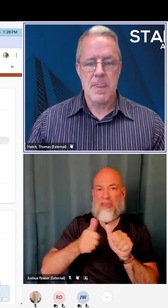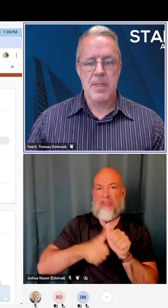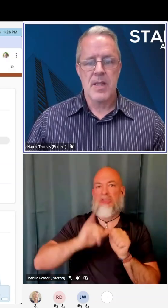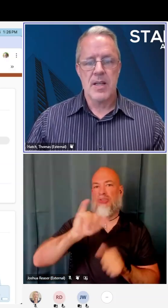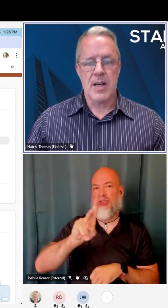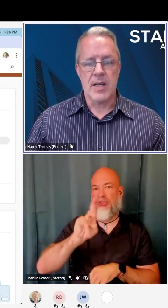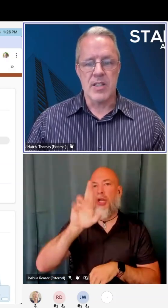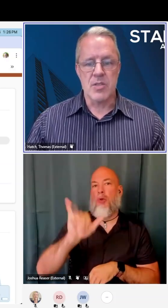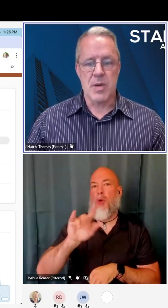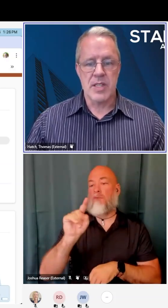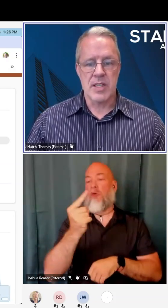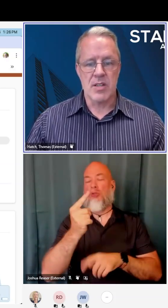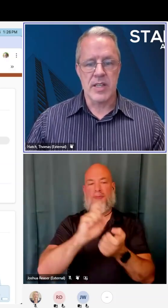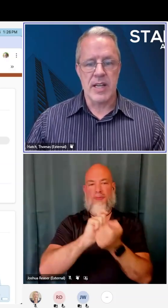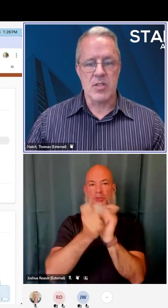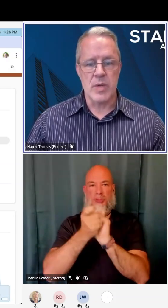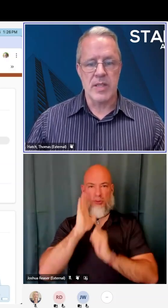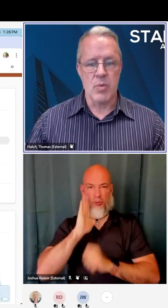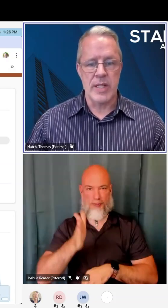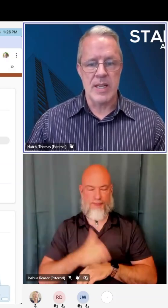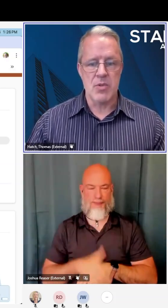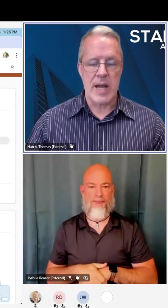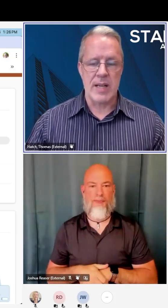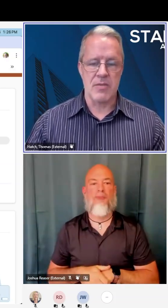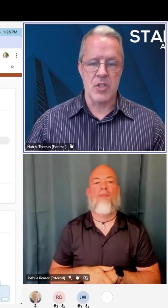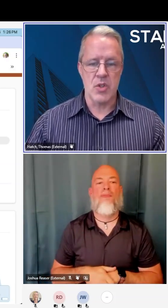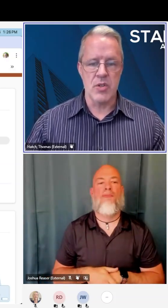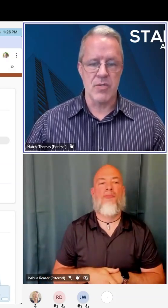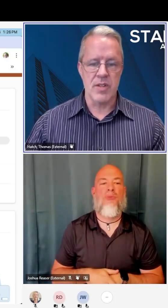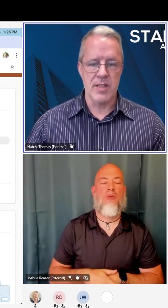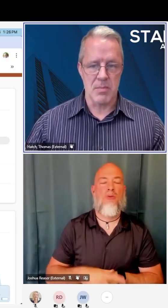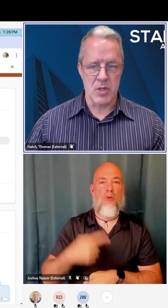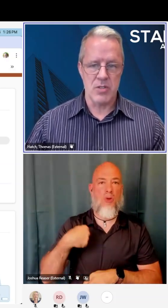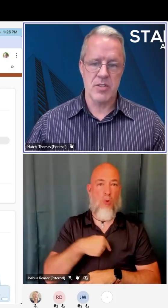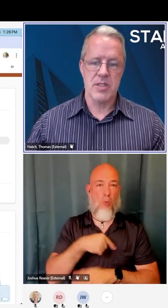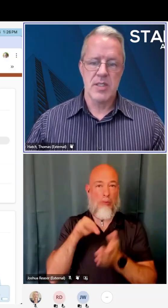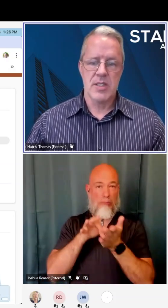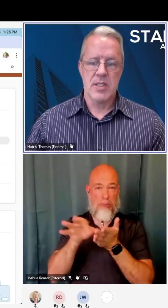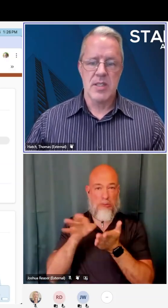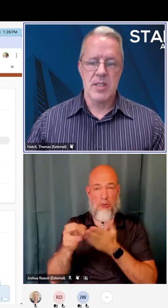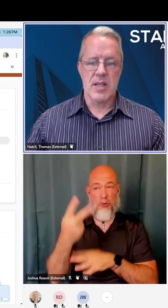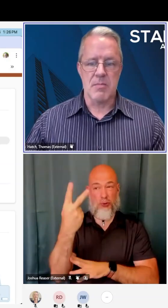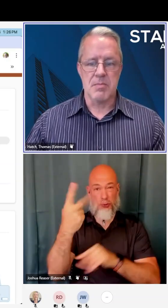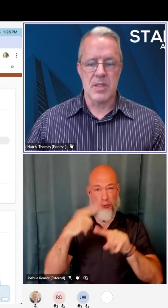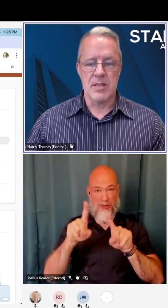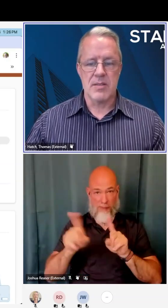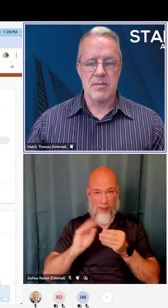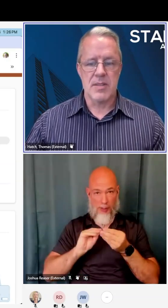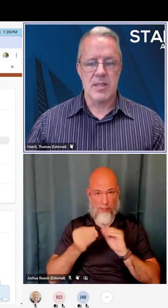change. In this particular case, we keep track of two different numbers.